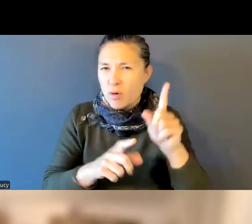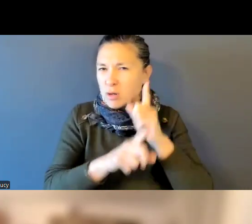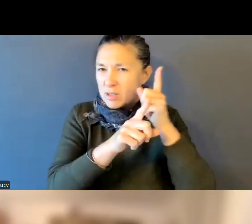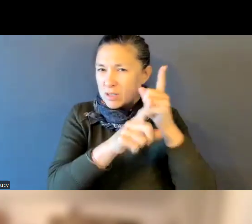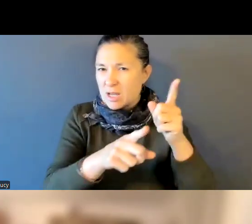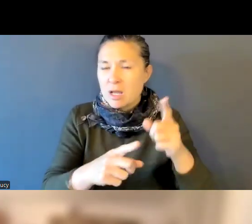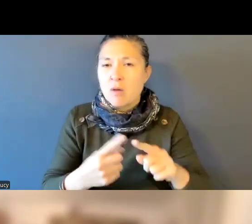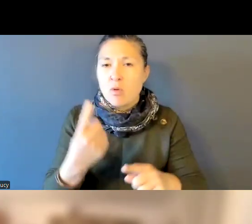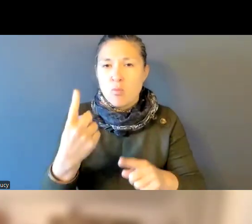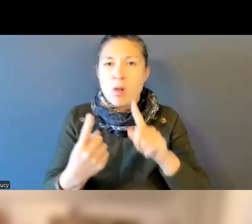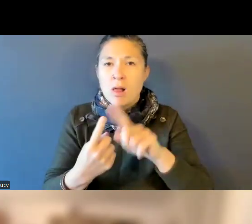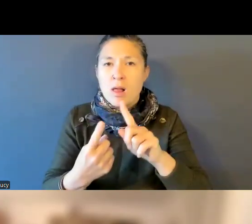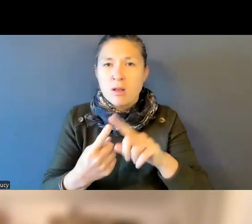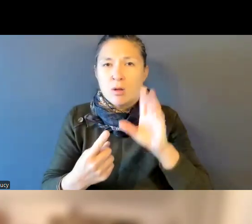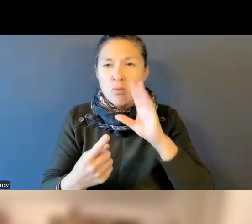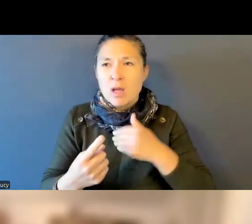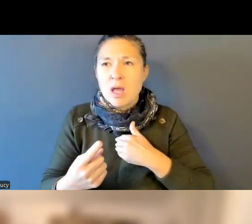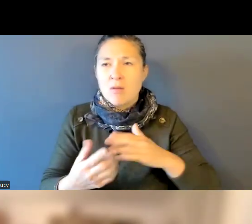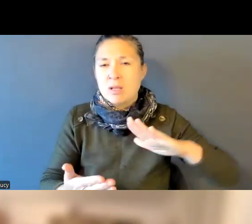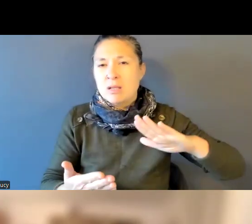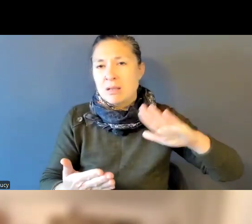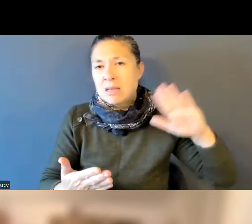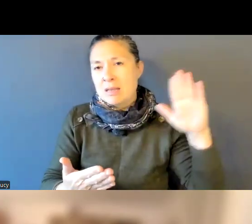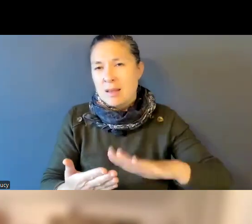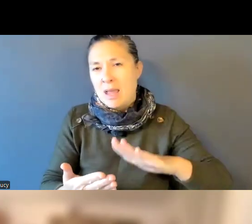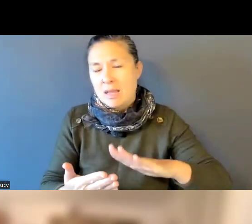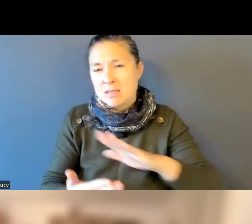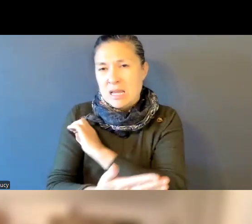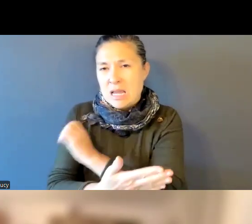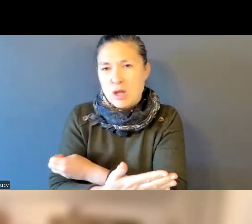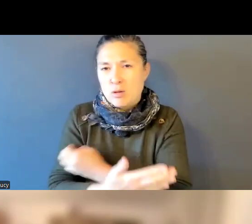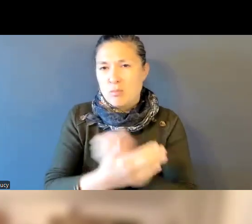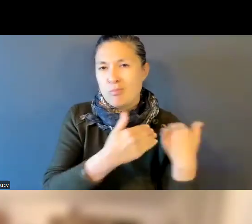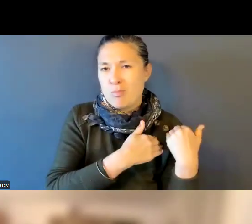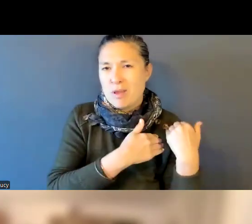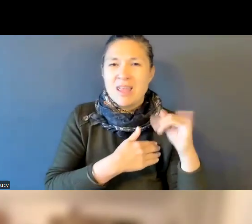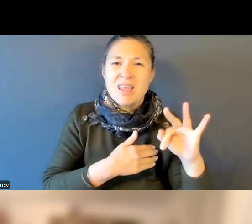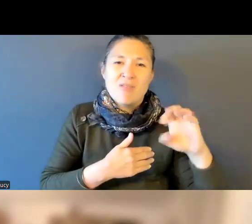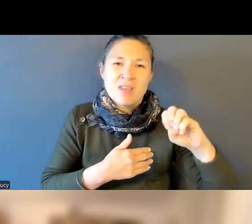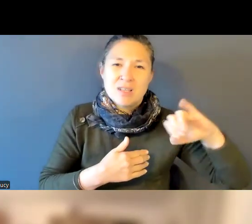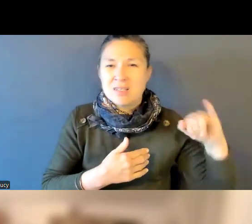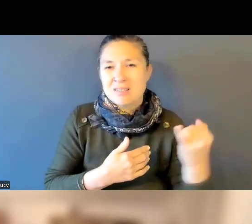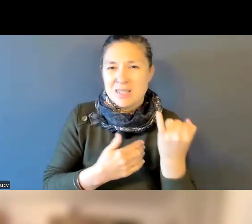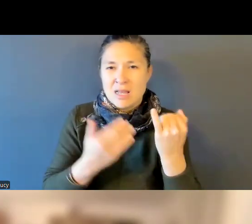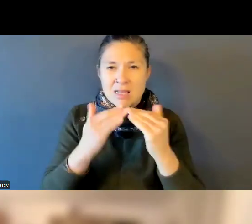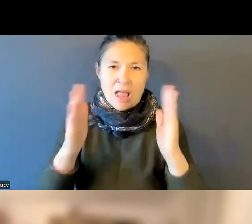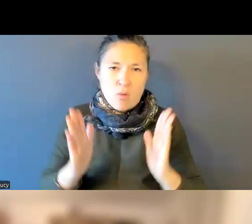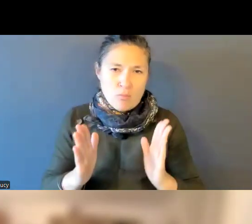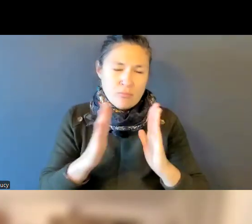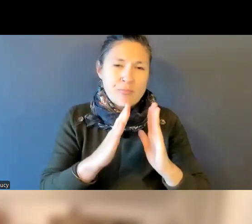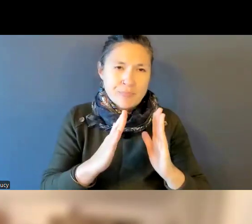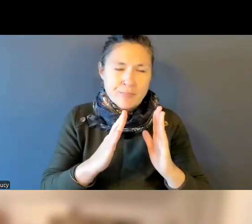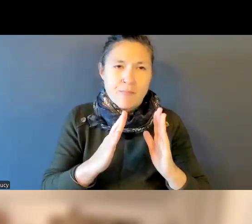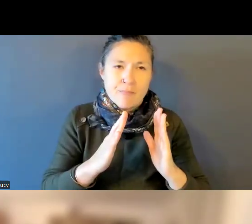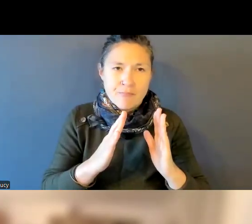energy burden for environmental justice households, for example. But there are many other policy changes that are needed